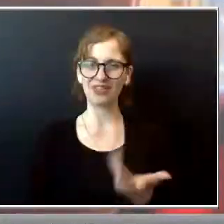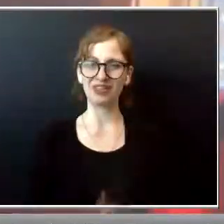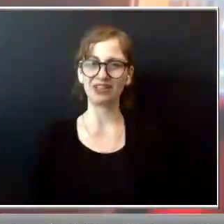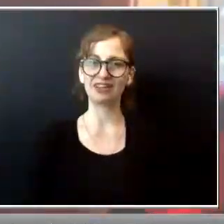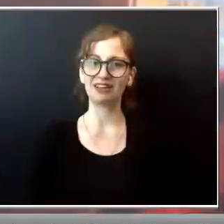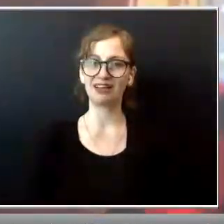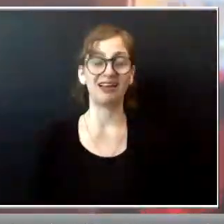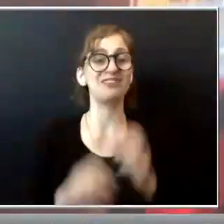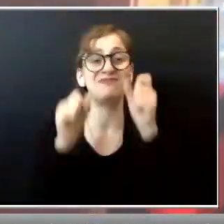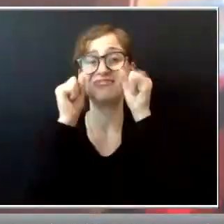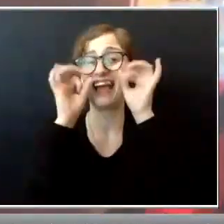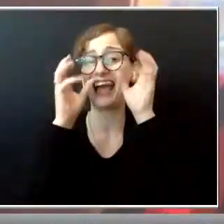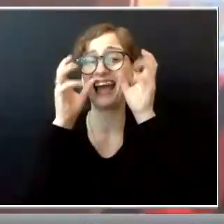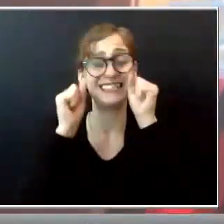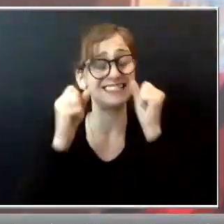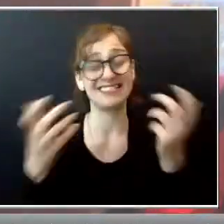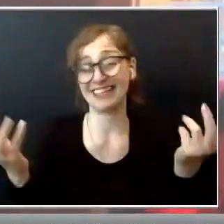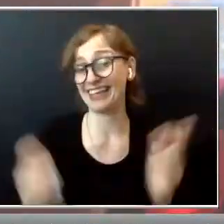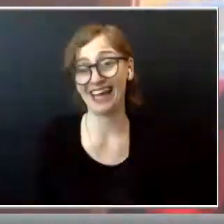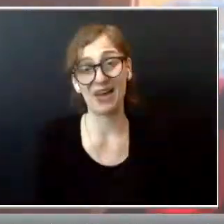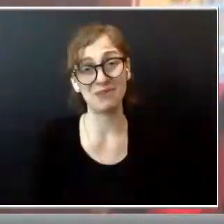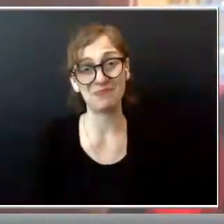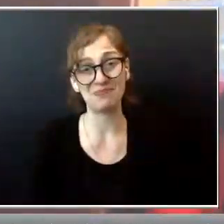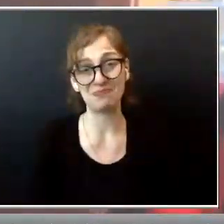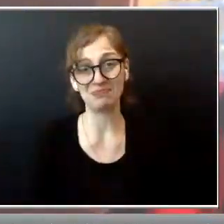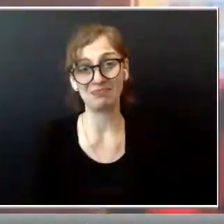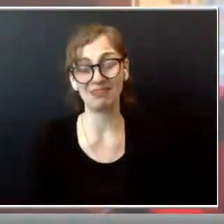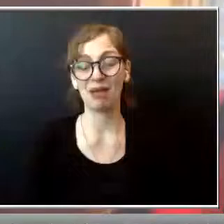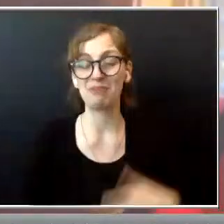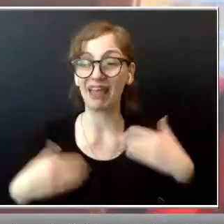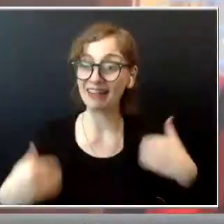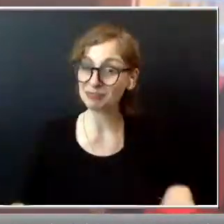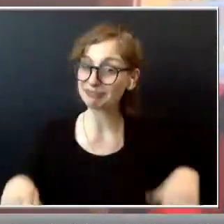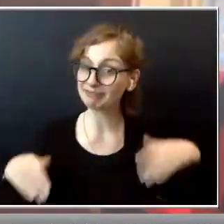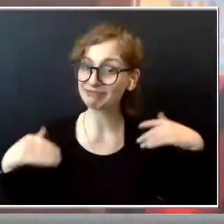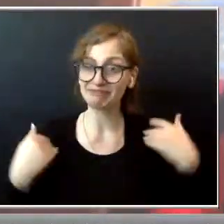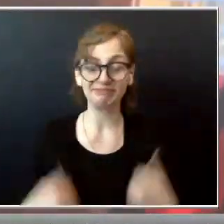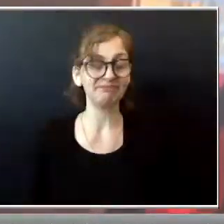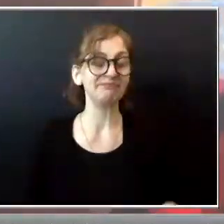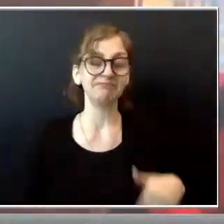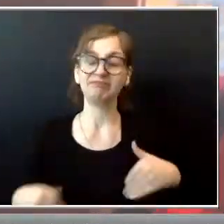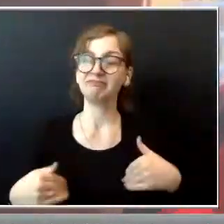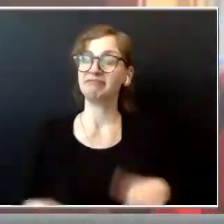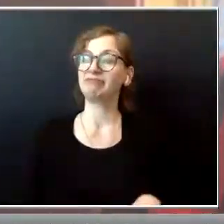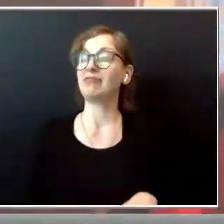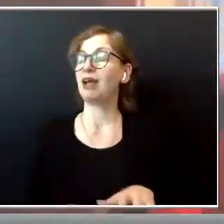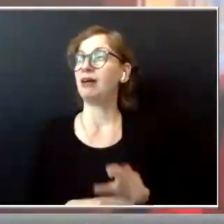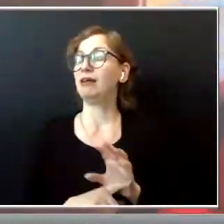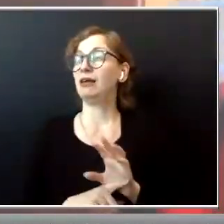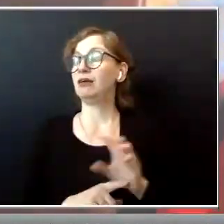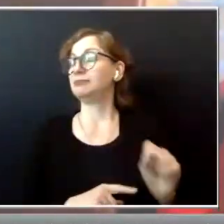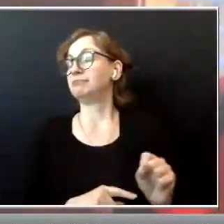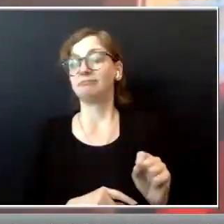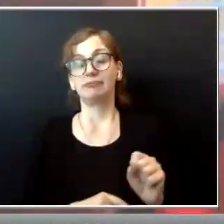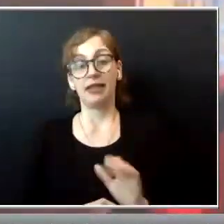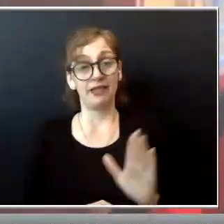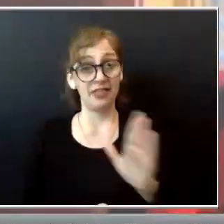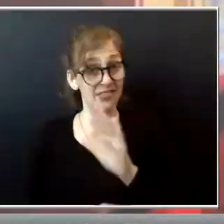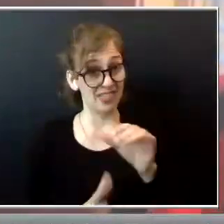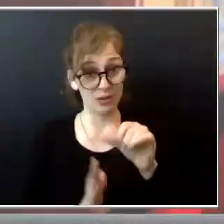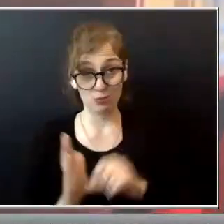amazing. I'm in awe as to the procedure that they went through to make it